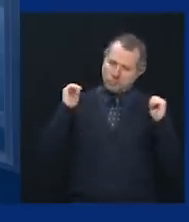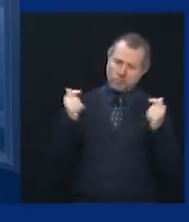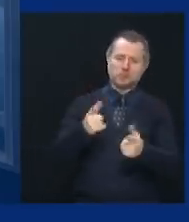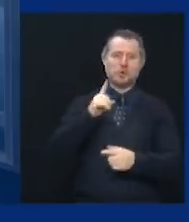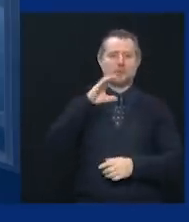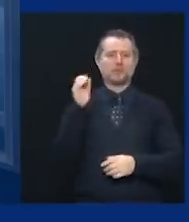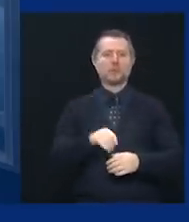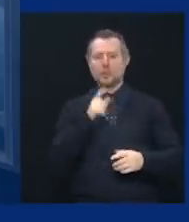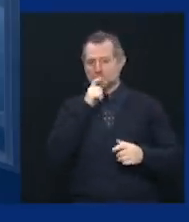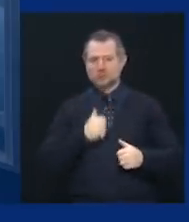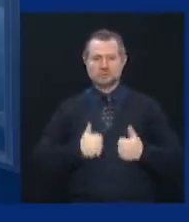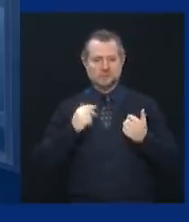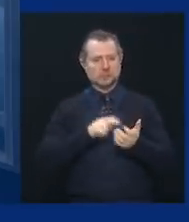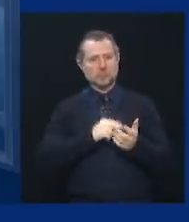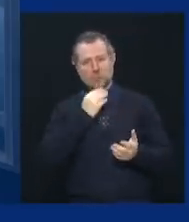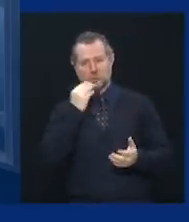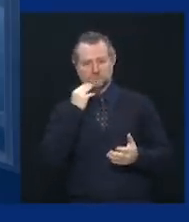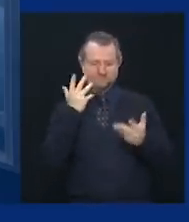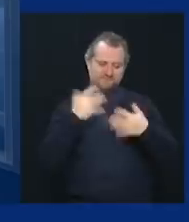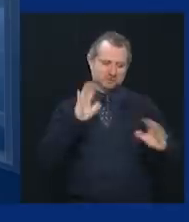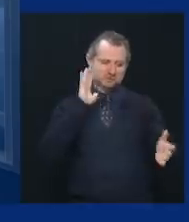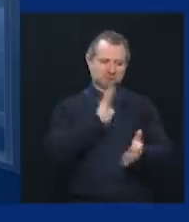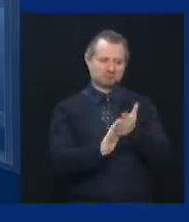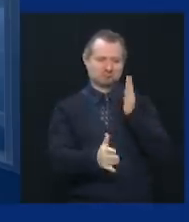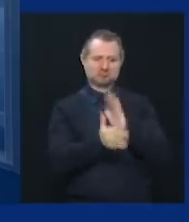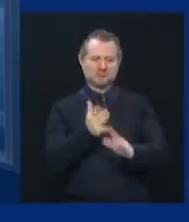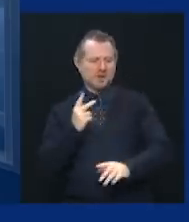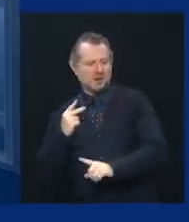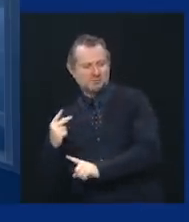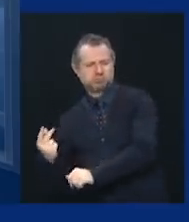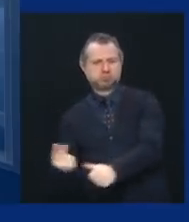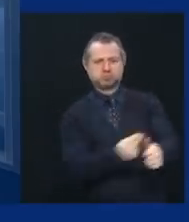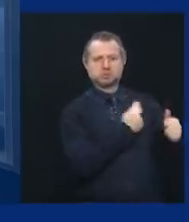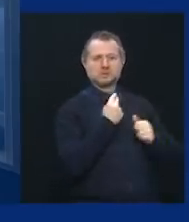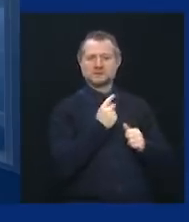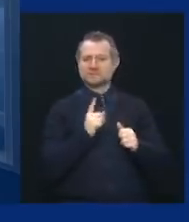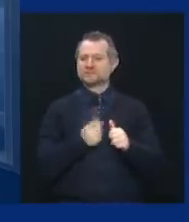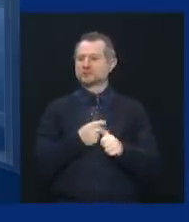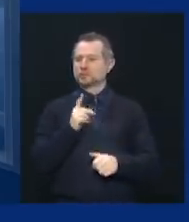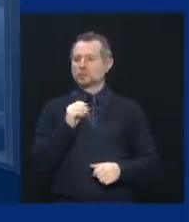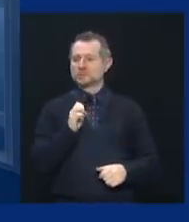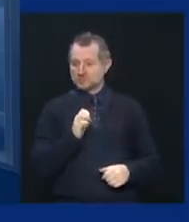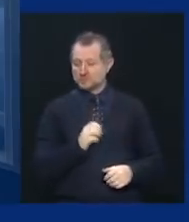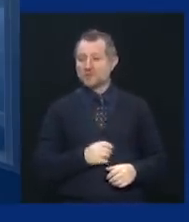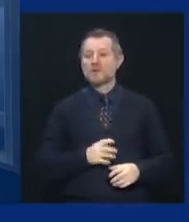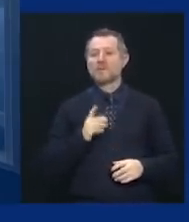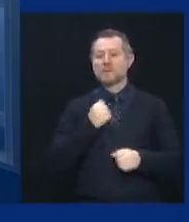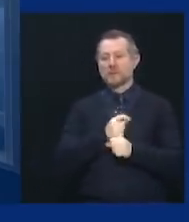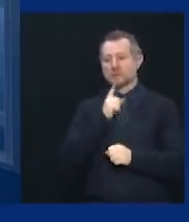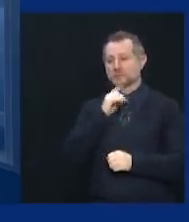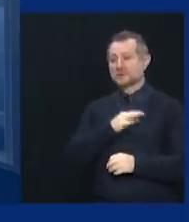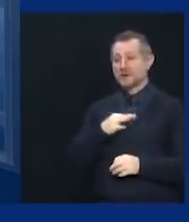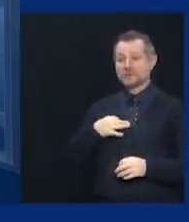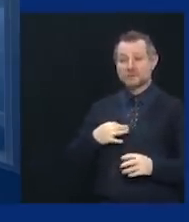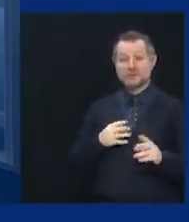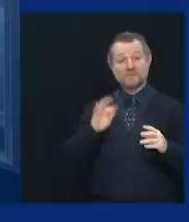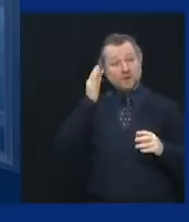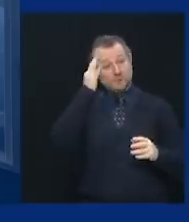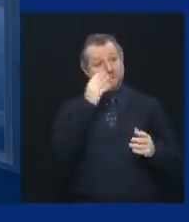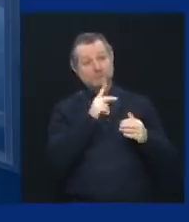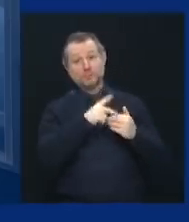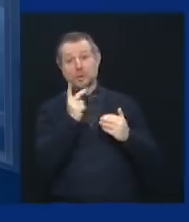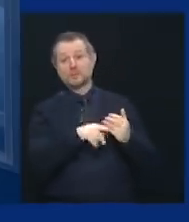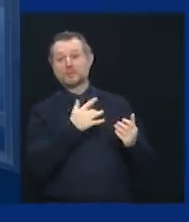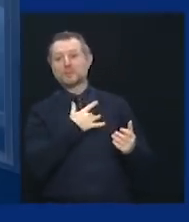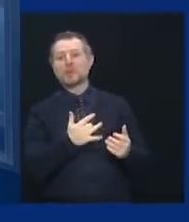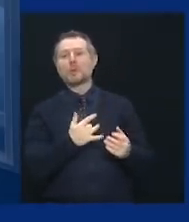residents vaccinated, and simultaneously we're doing the staff. Under the federal program, they do 1/3 of